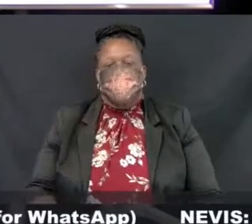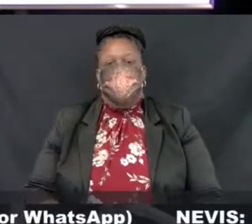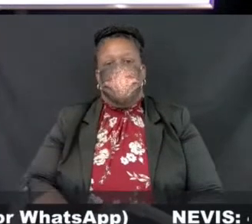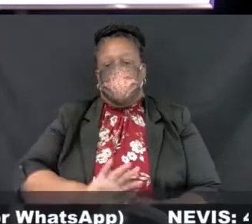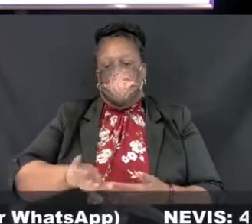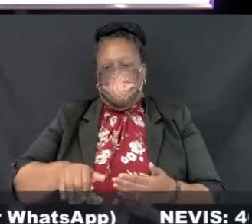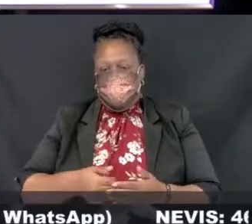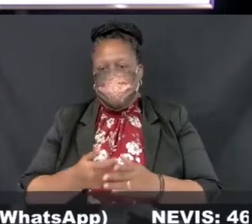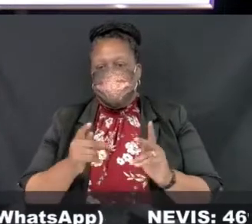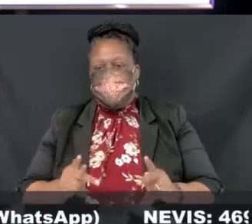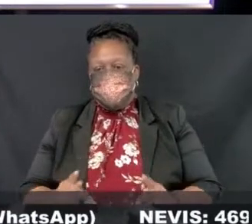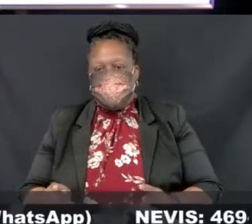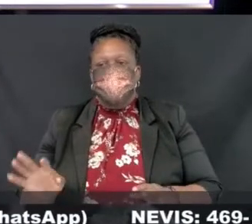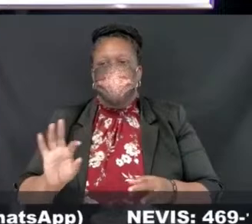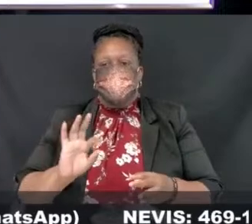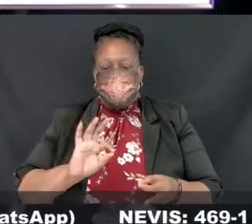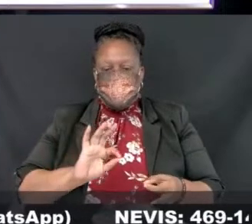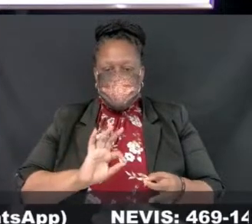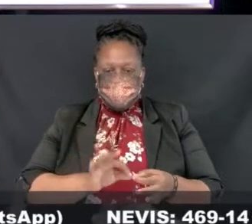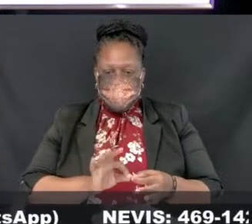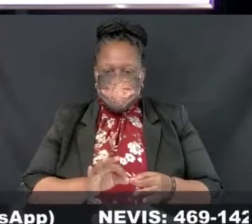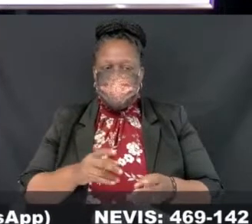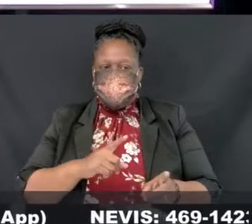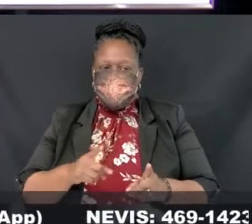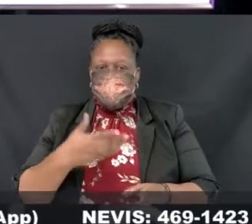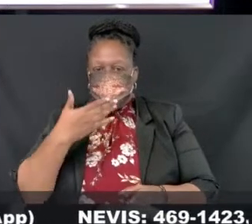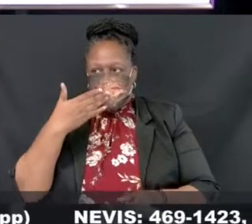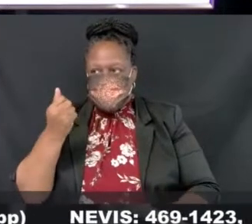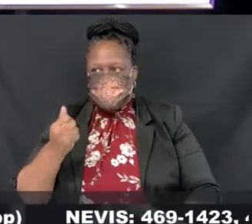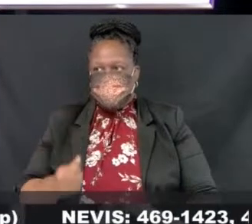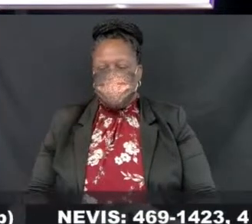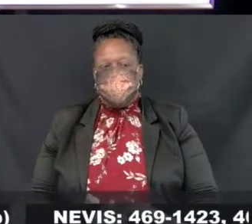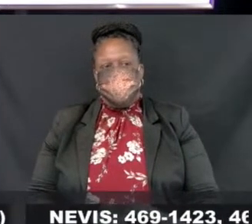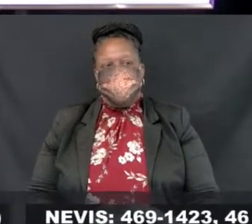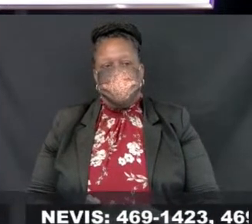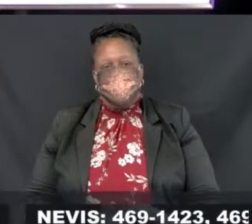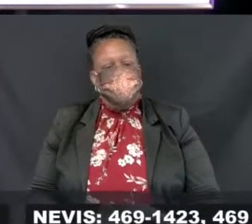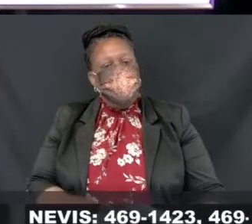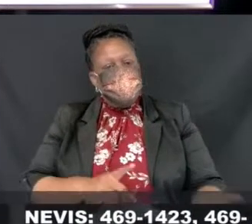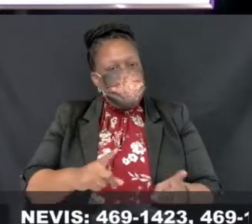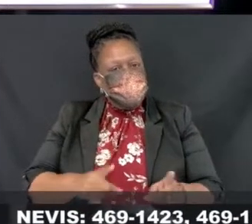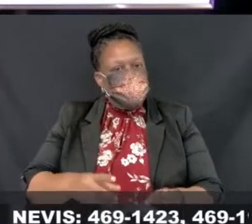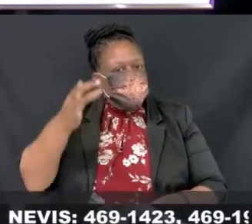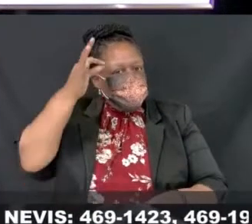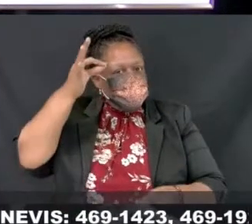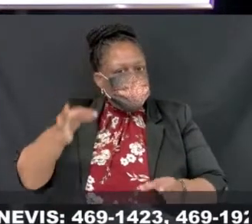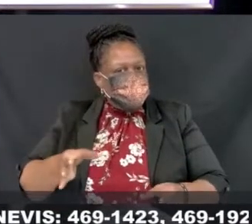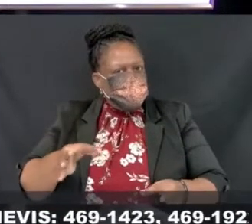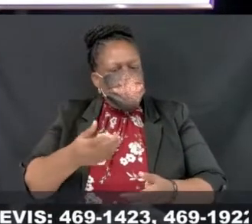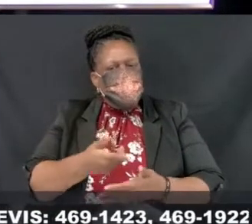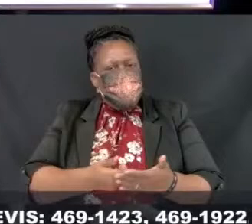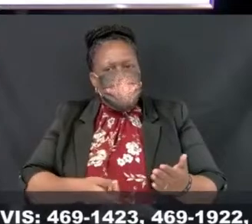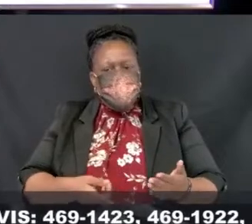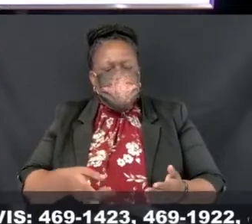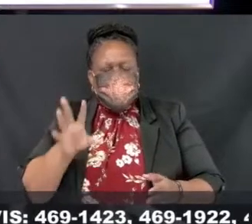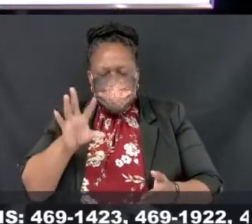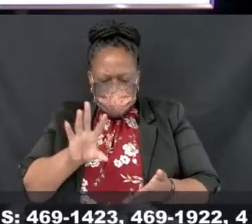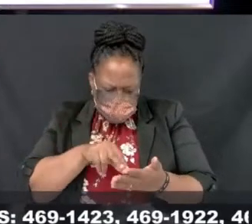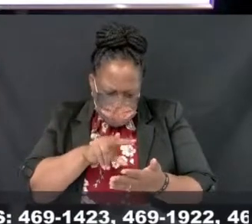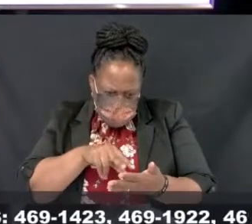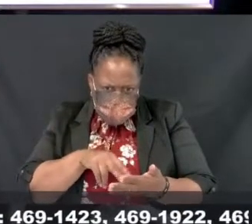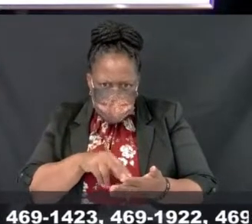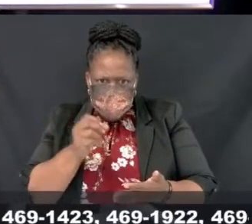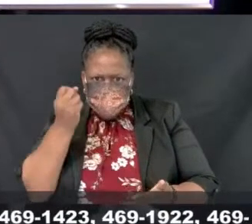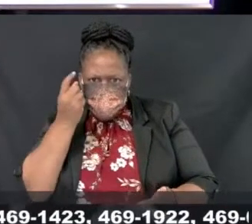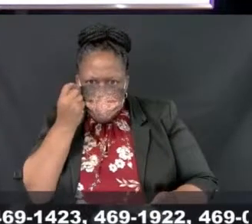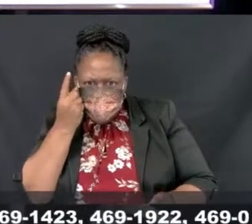level were given the latitude to make decisions based on scientific evidence and facts as they unfolded, and our